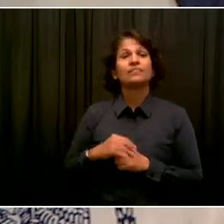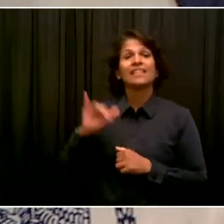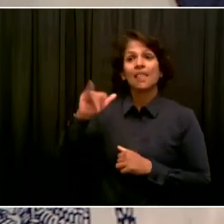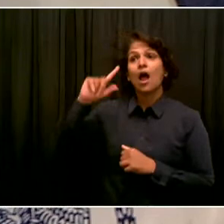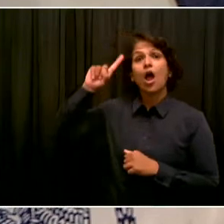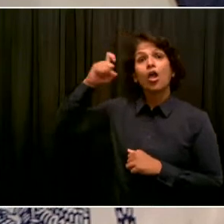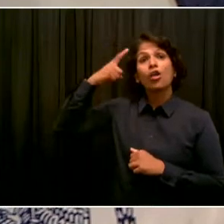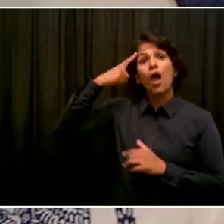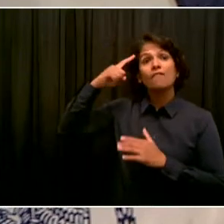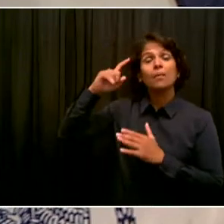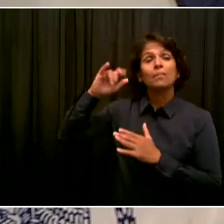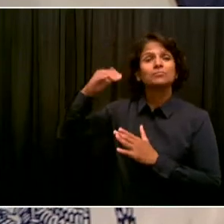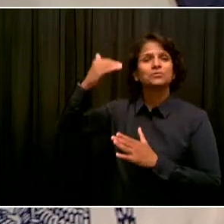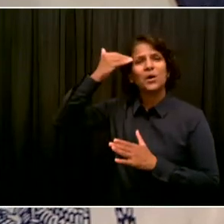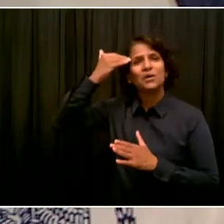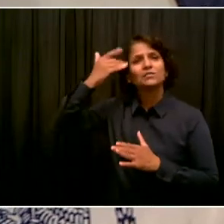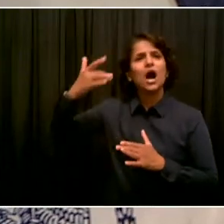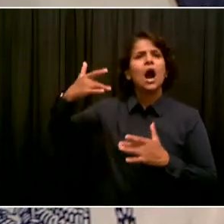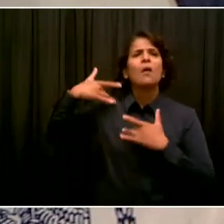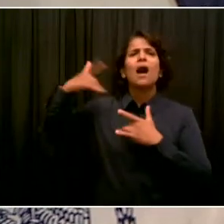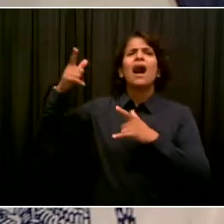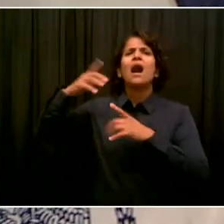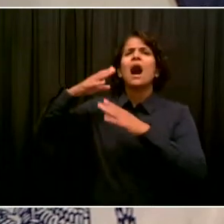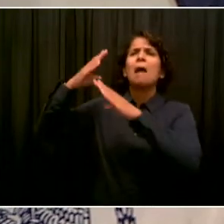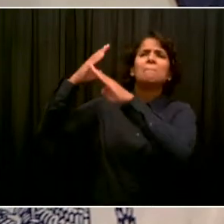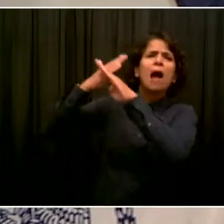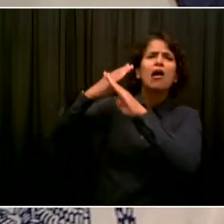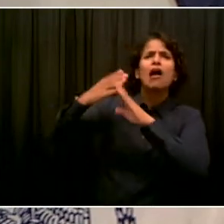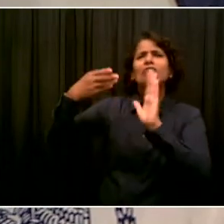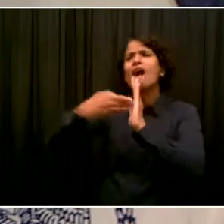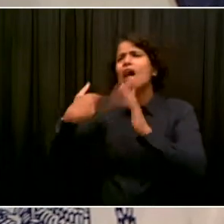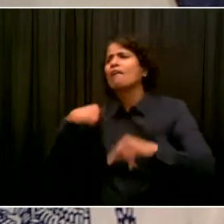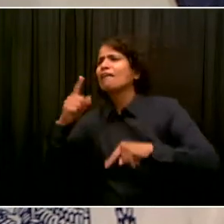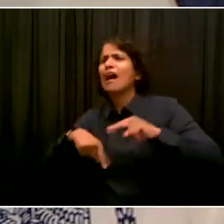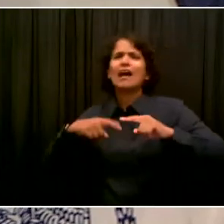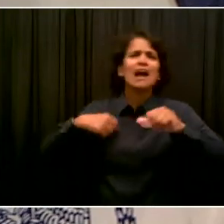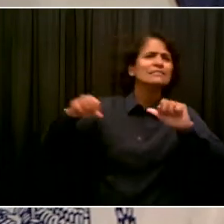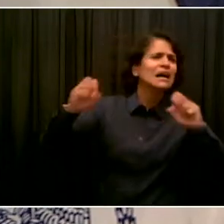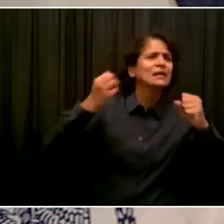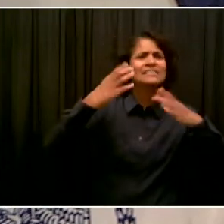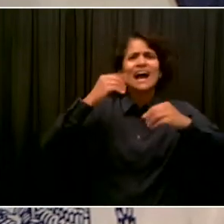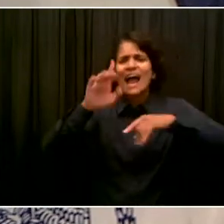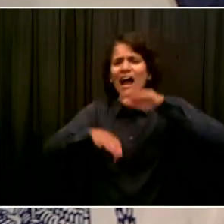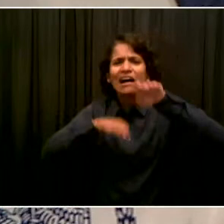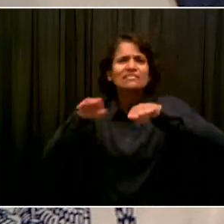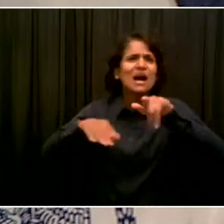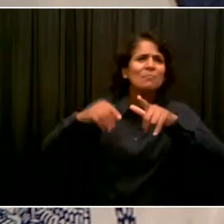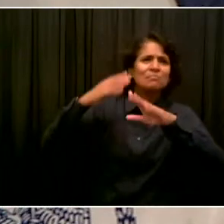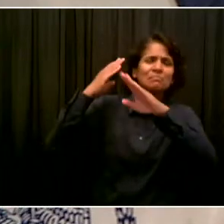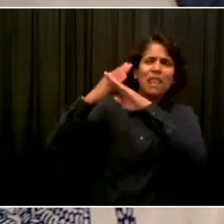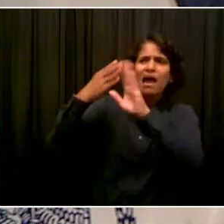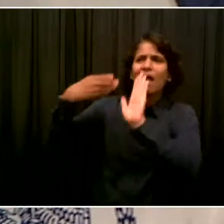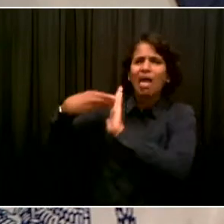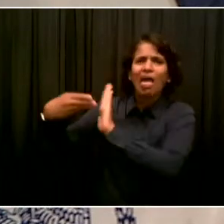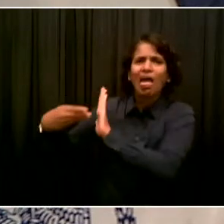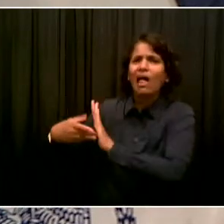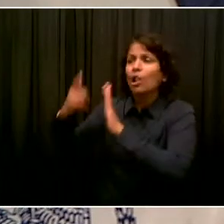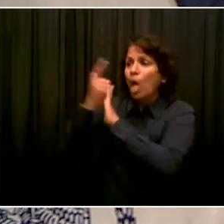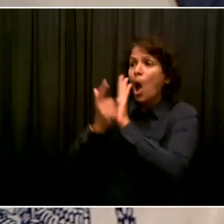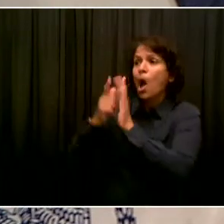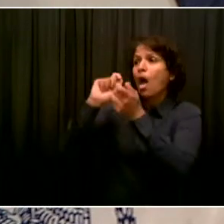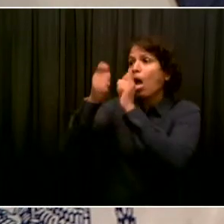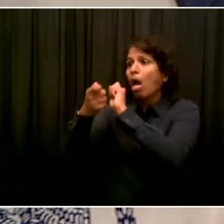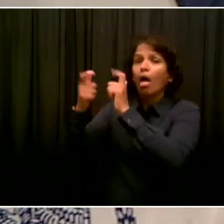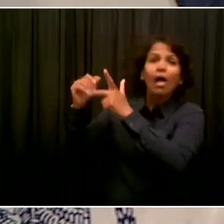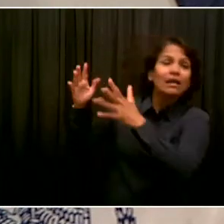extraordinarily artificial. The presumed legal limitations, the presumed personnel limitations, whatever it is, so